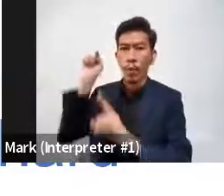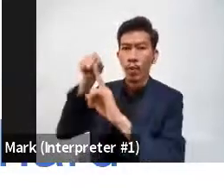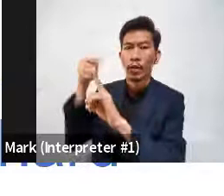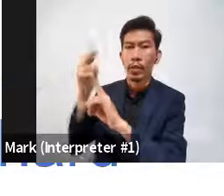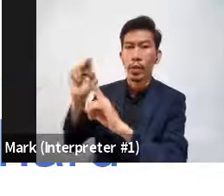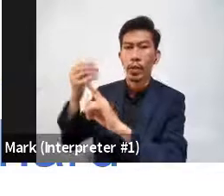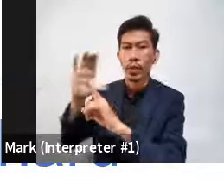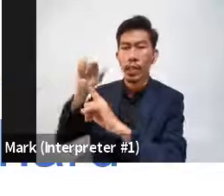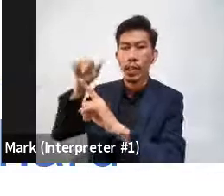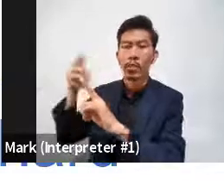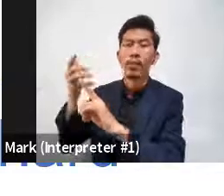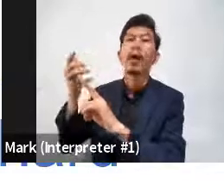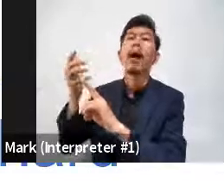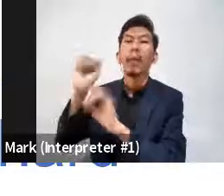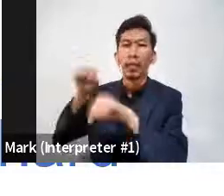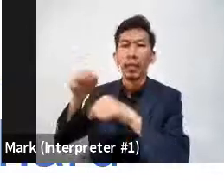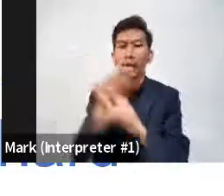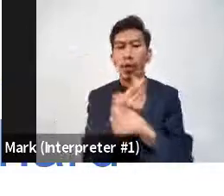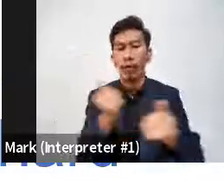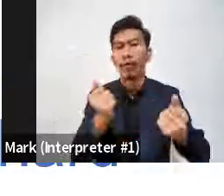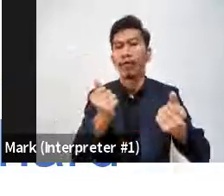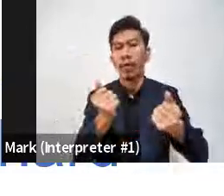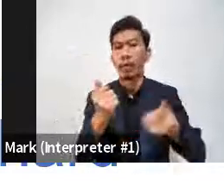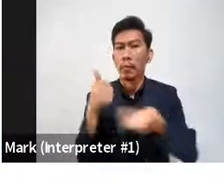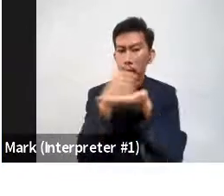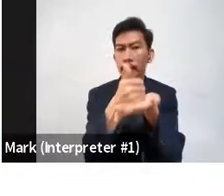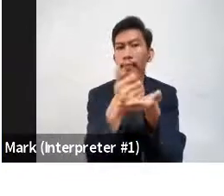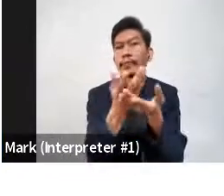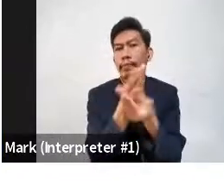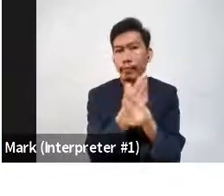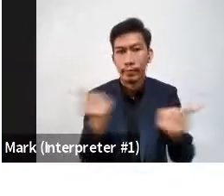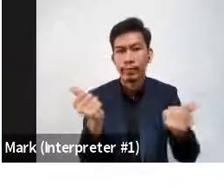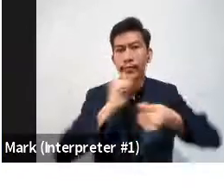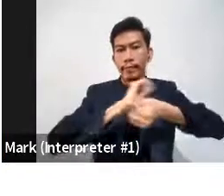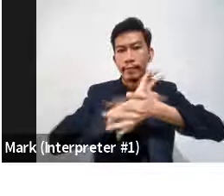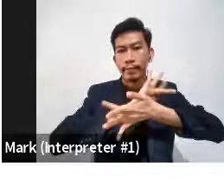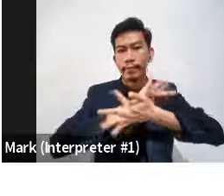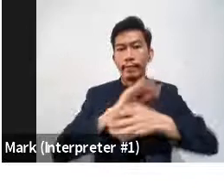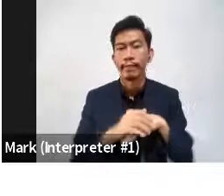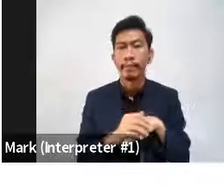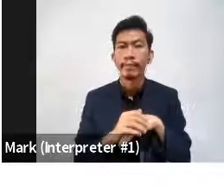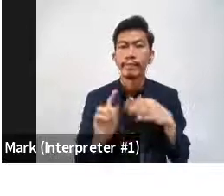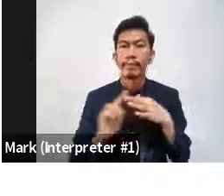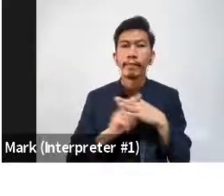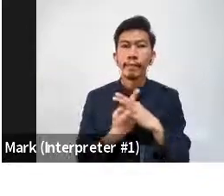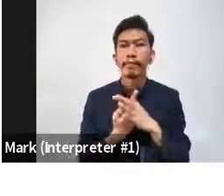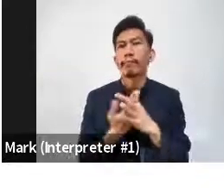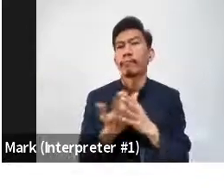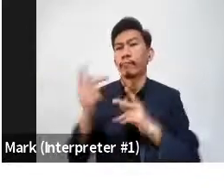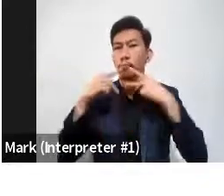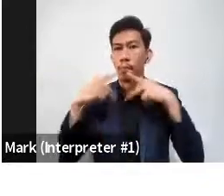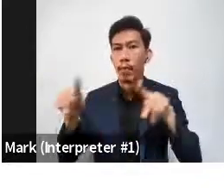the problems of controlling the pandemic. So let's start with public spending, right?